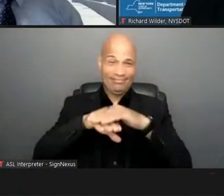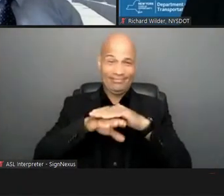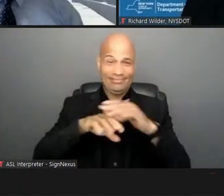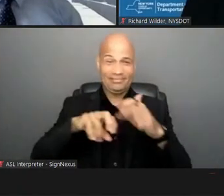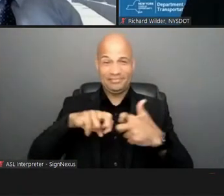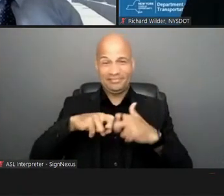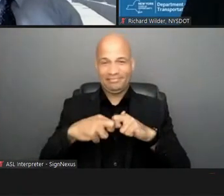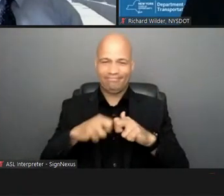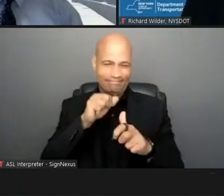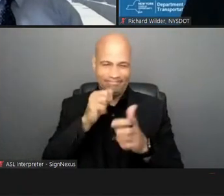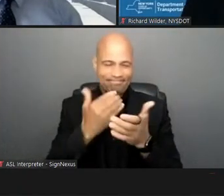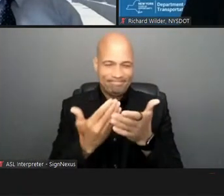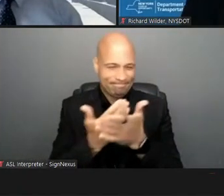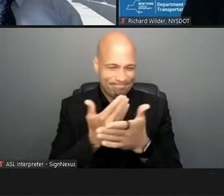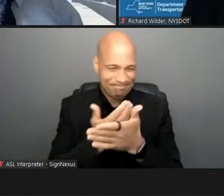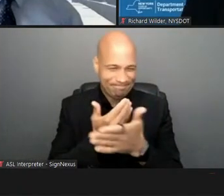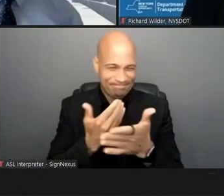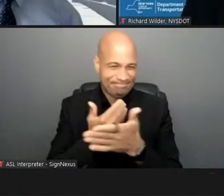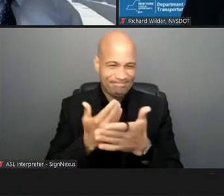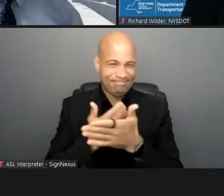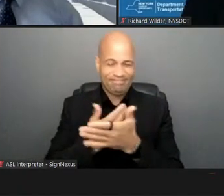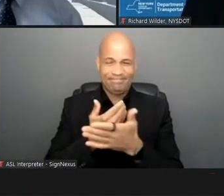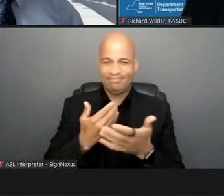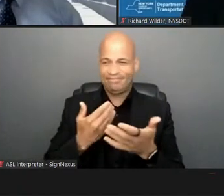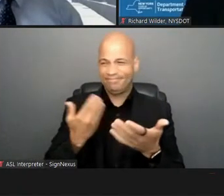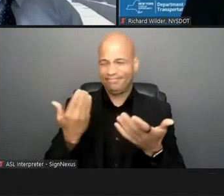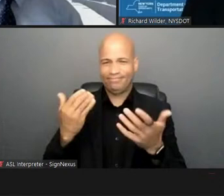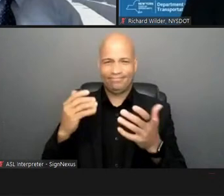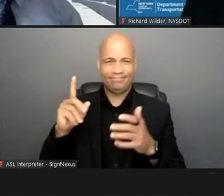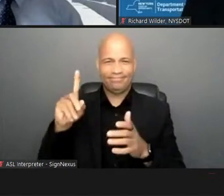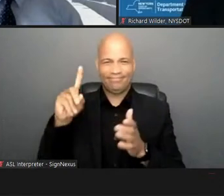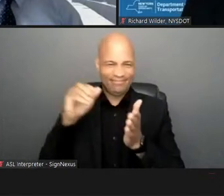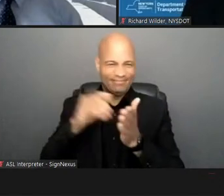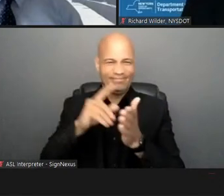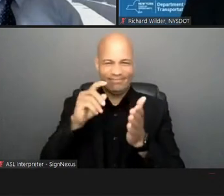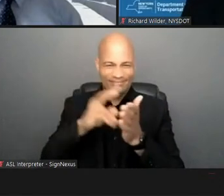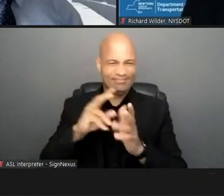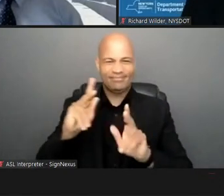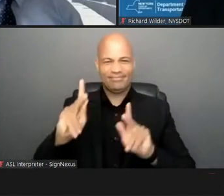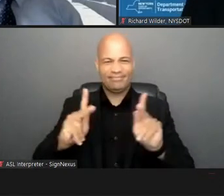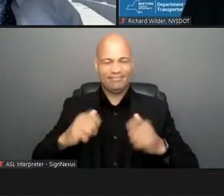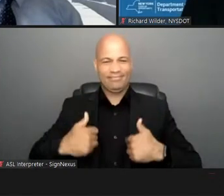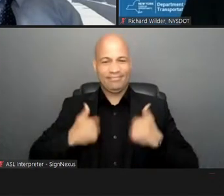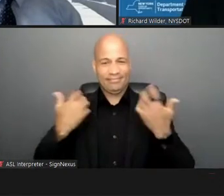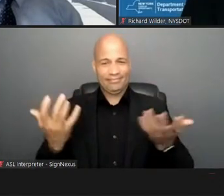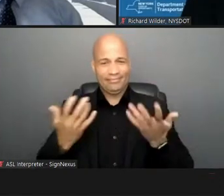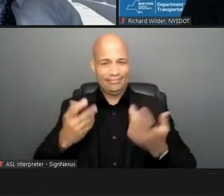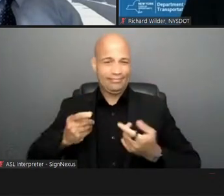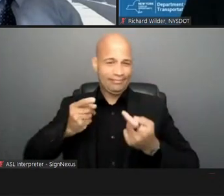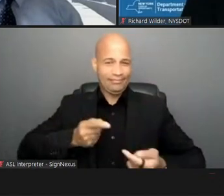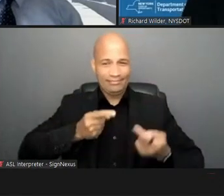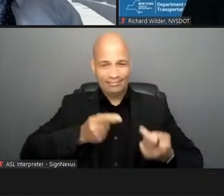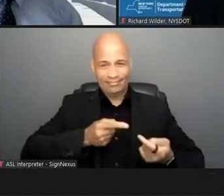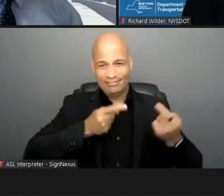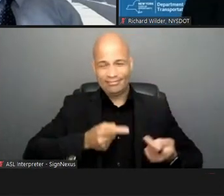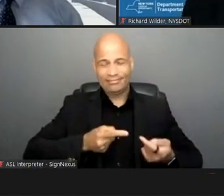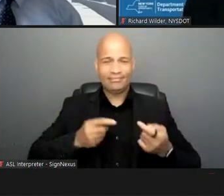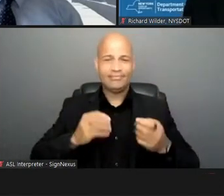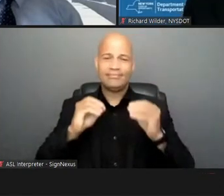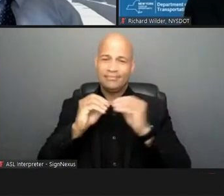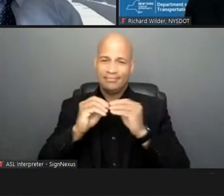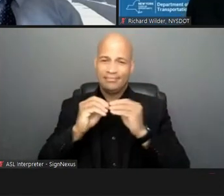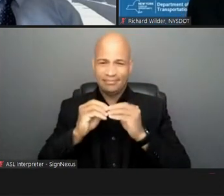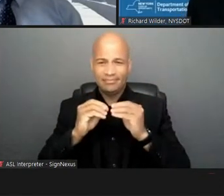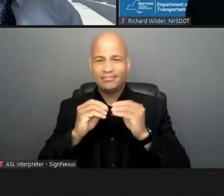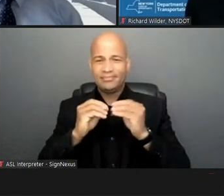and once the thousands of New York area residents deal with on a daily basis mostly in far more complicated situations than